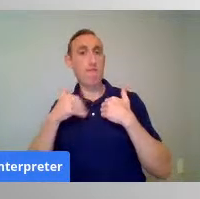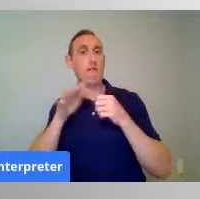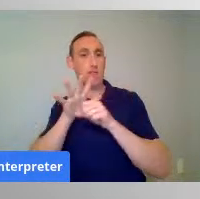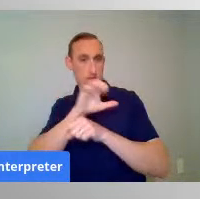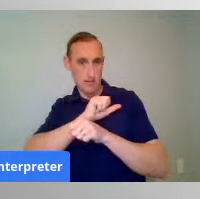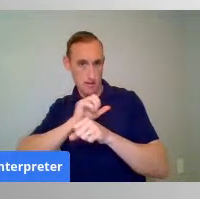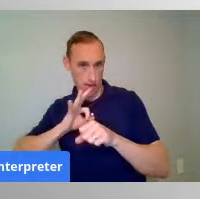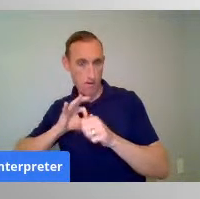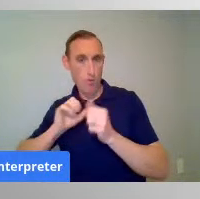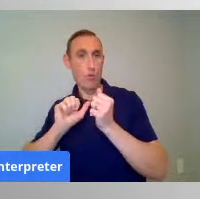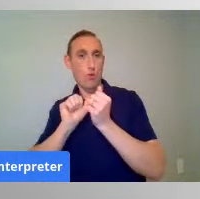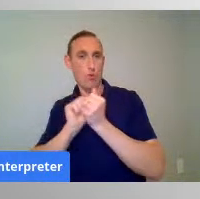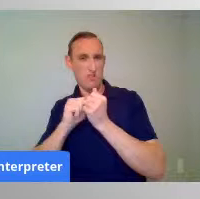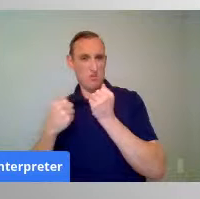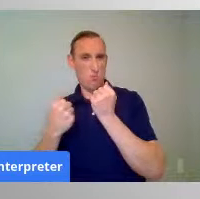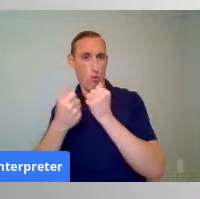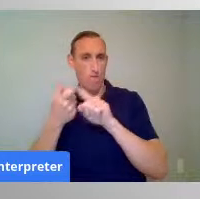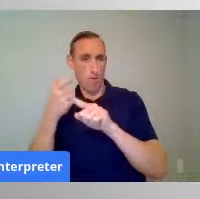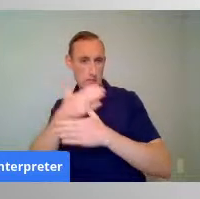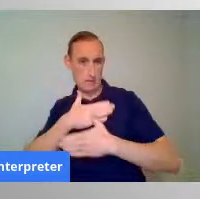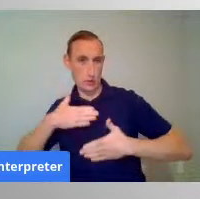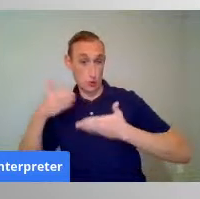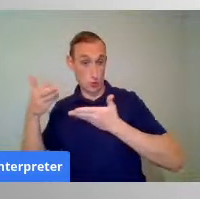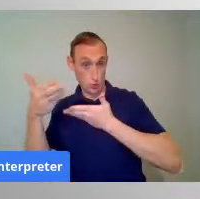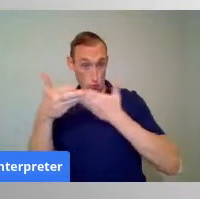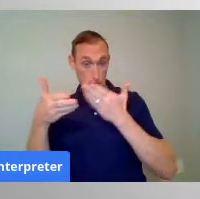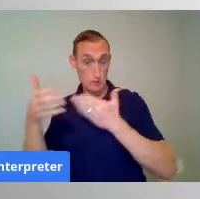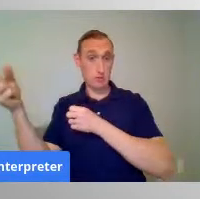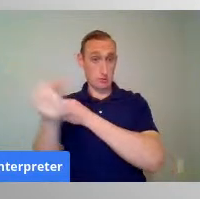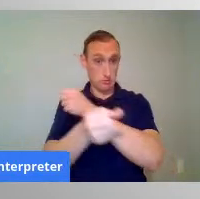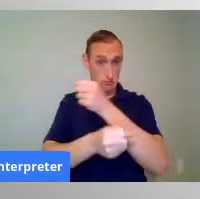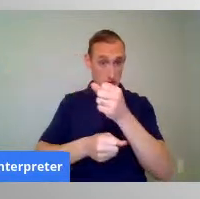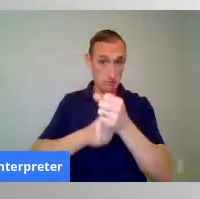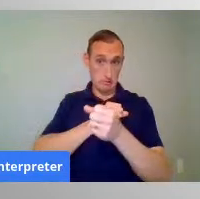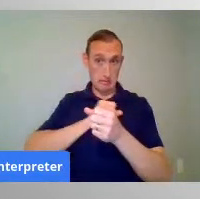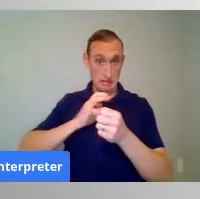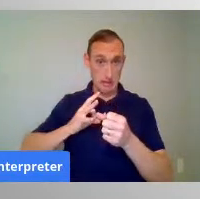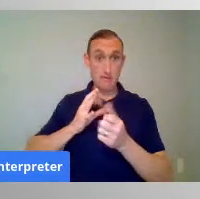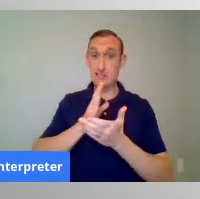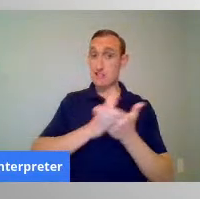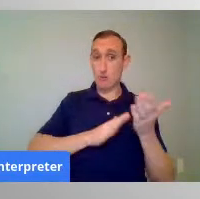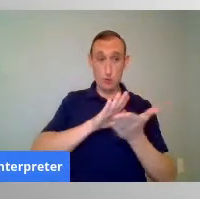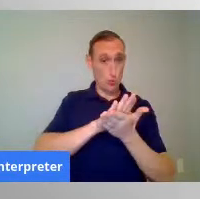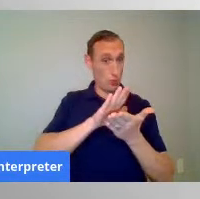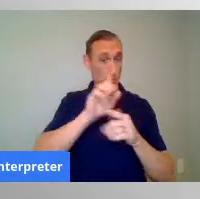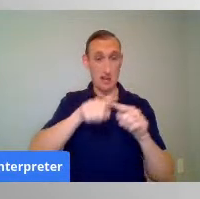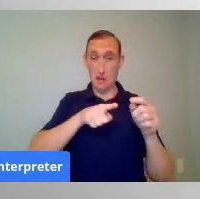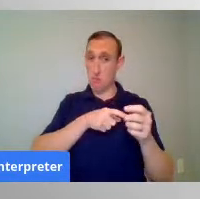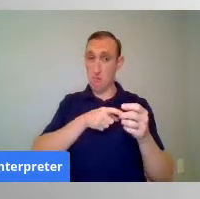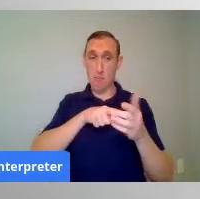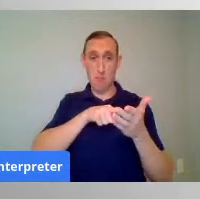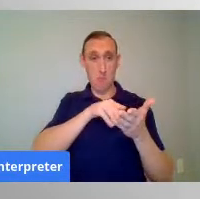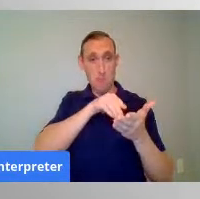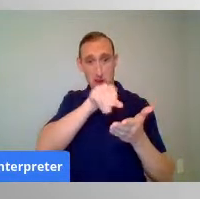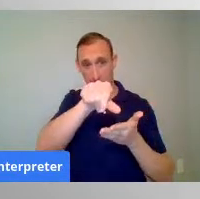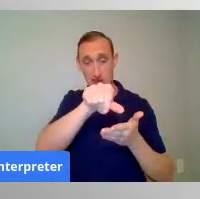that cannot actually pay their staff if they go too far over their enrollment or if parents are